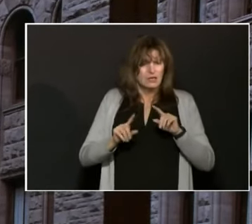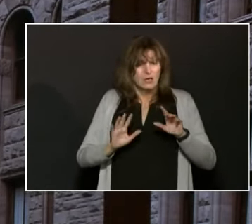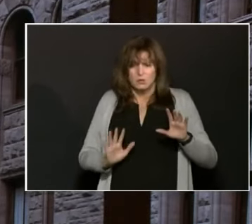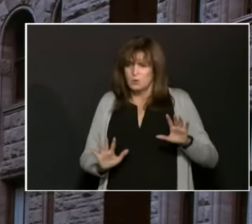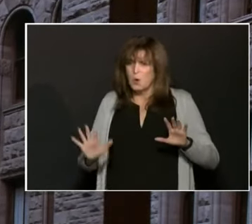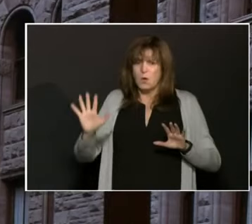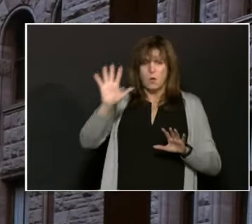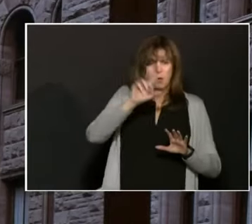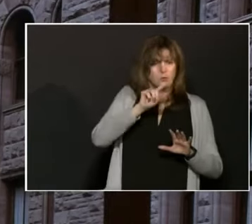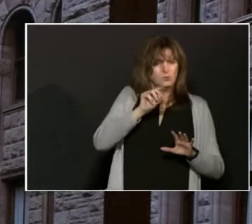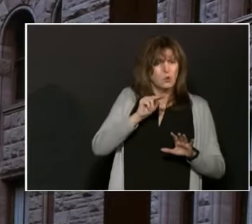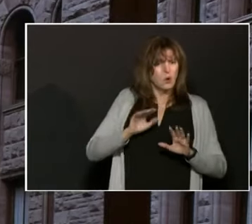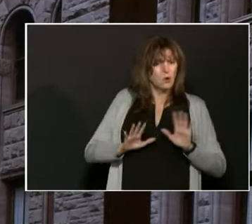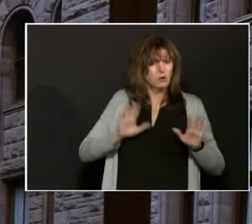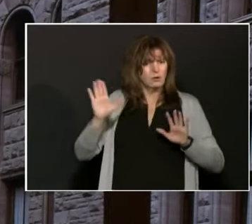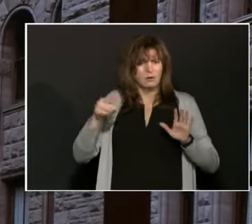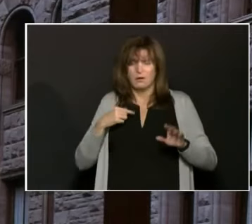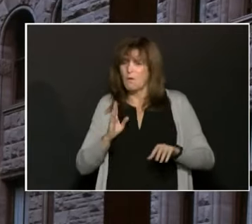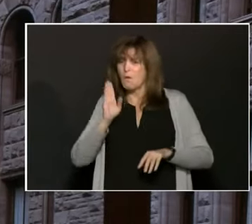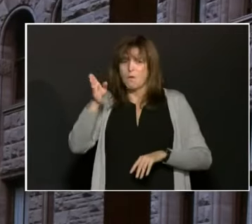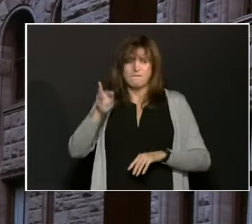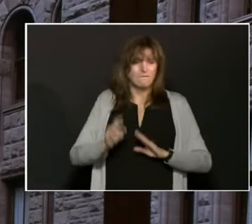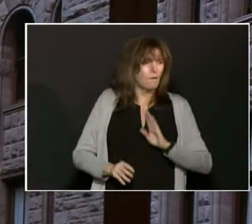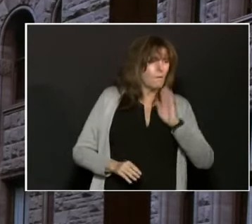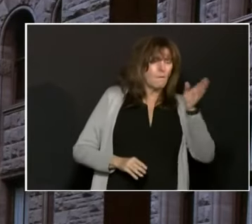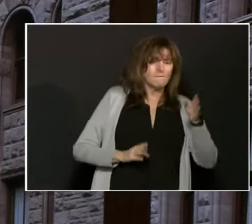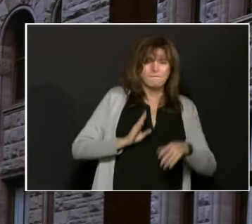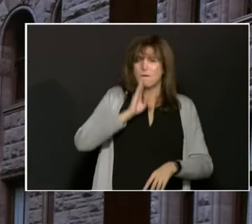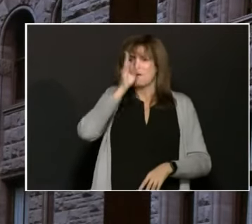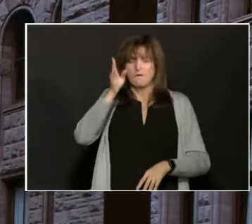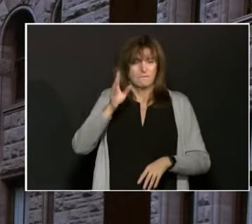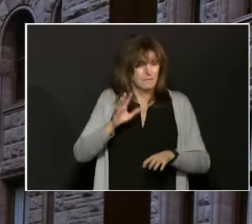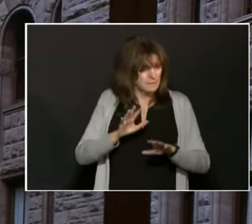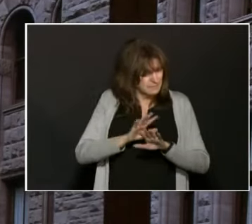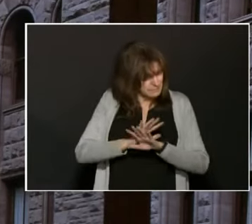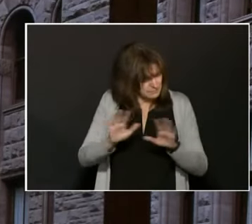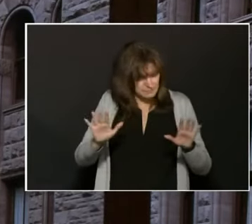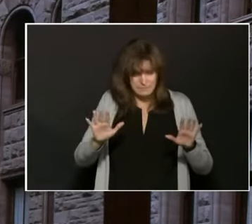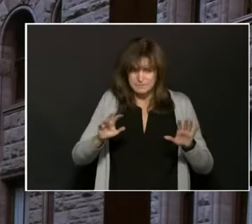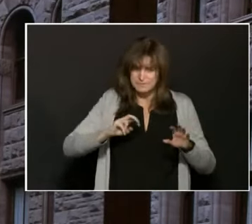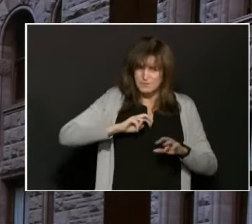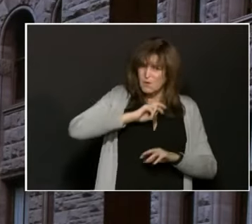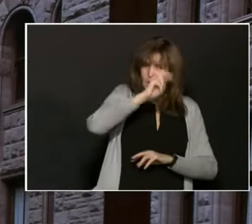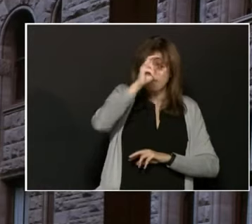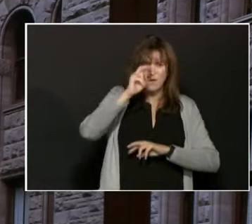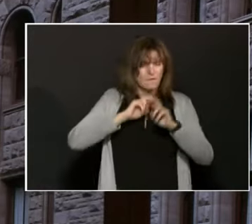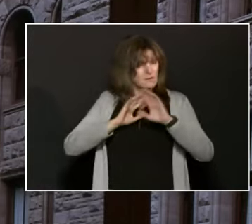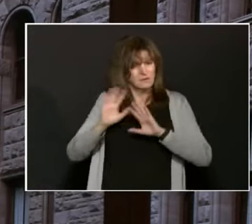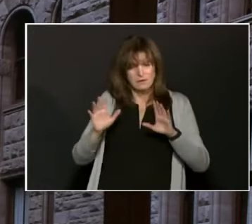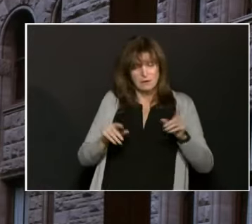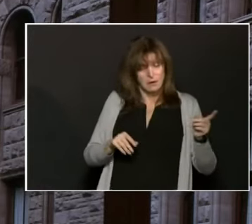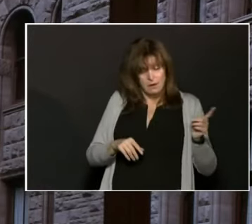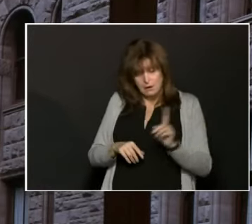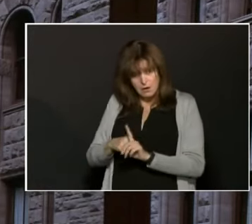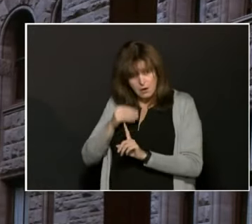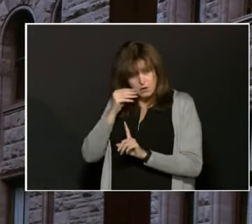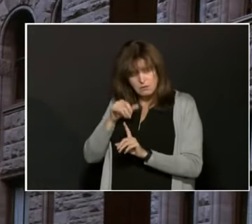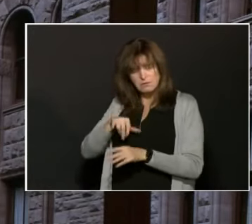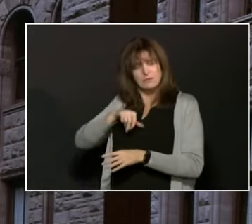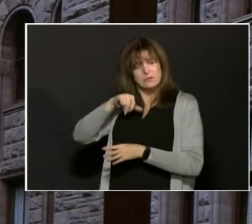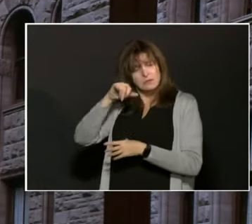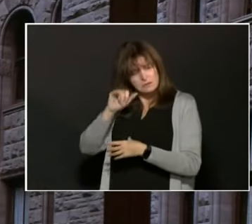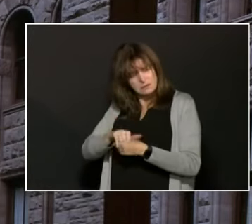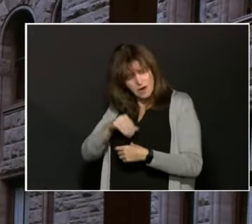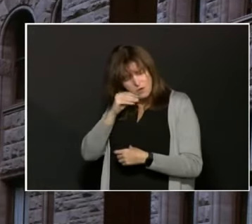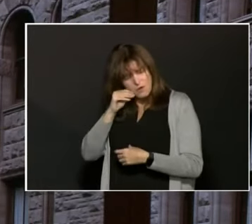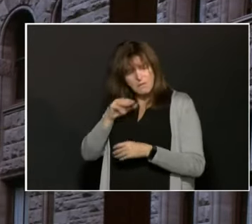that Christmas song, "There's no place like home" for the holidays. We mean home and stay home and in your household. That's what we're asking for. And